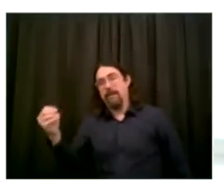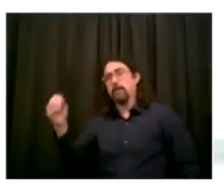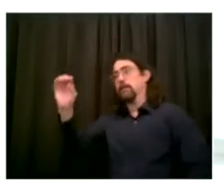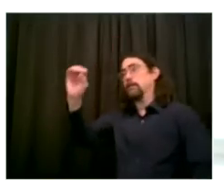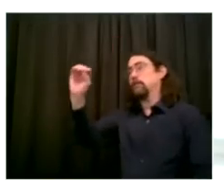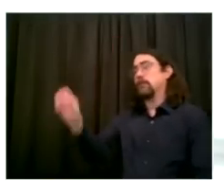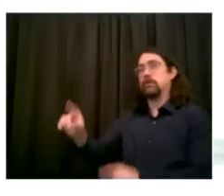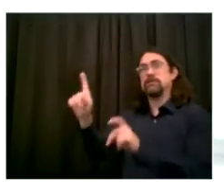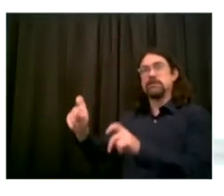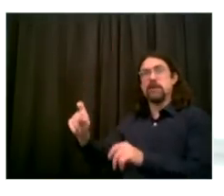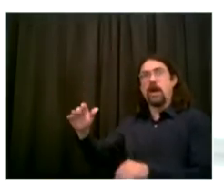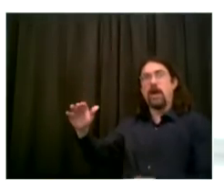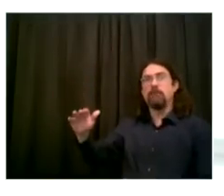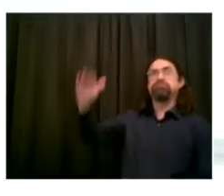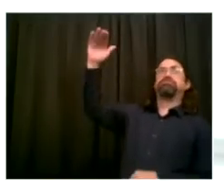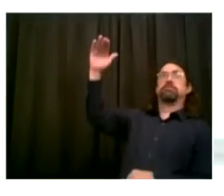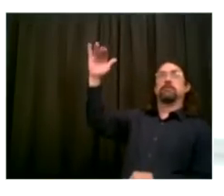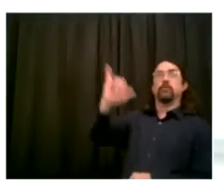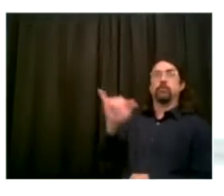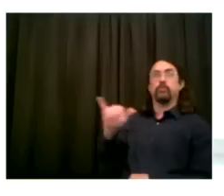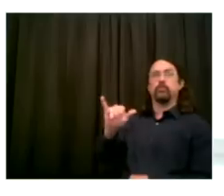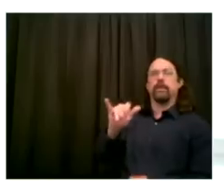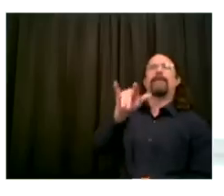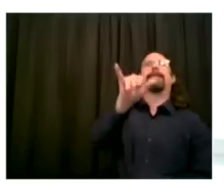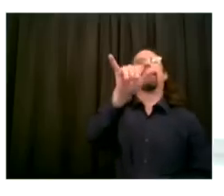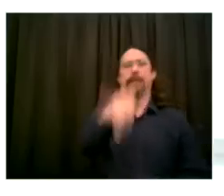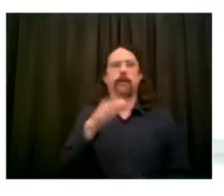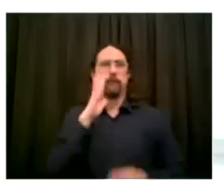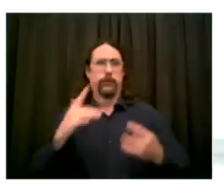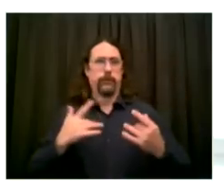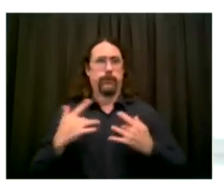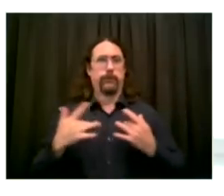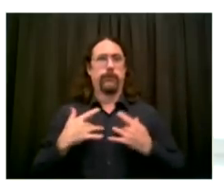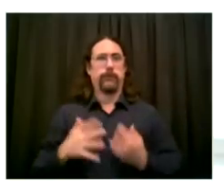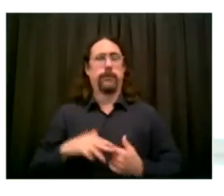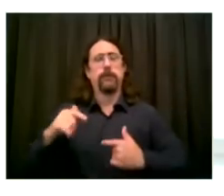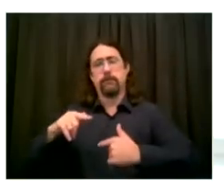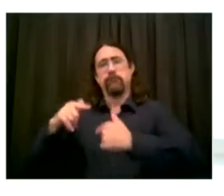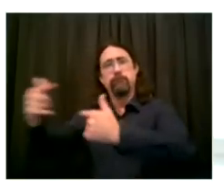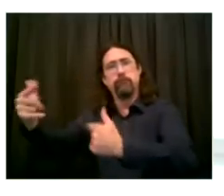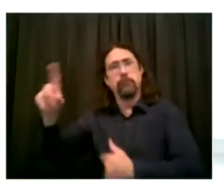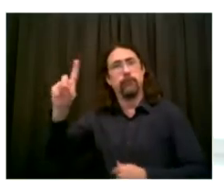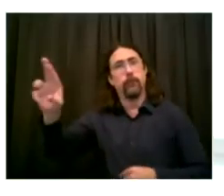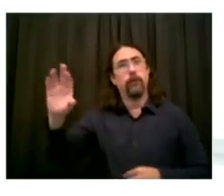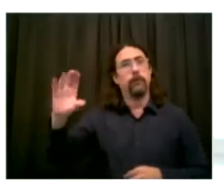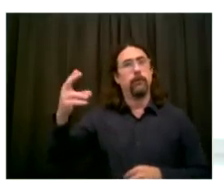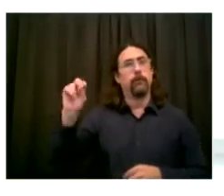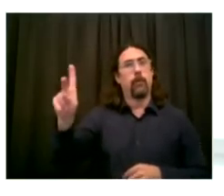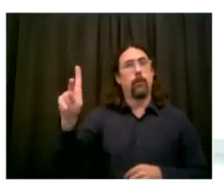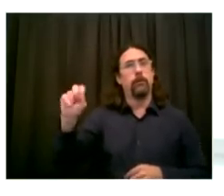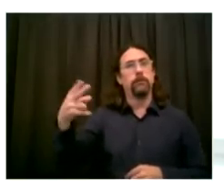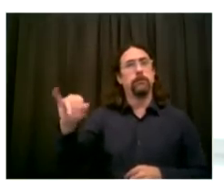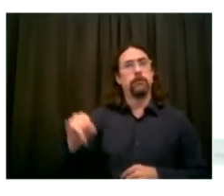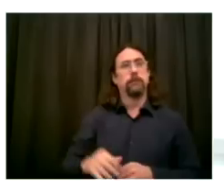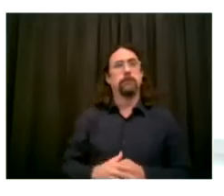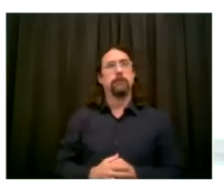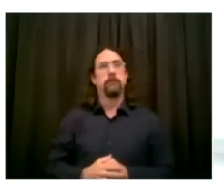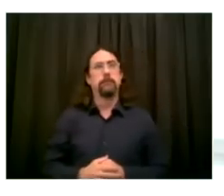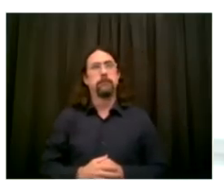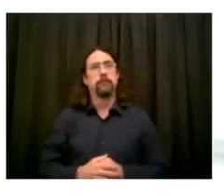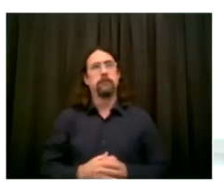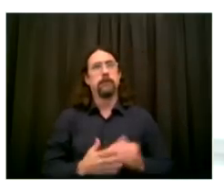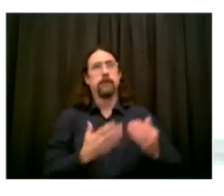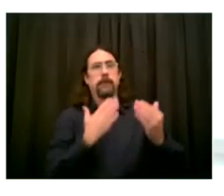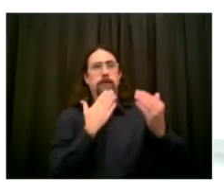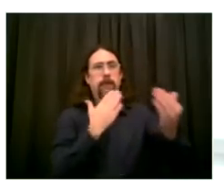are watching the indicator with respect to newly reported cases very closely. And as you've observed, it has gone